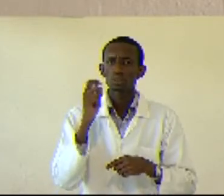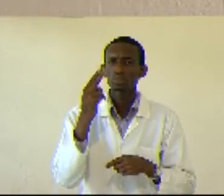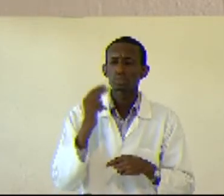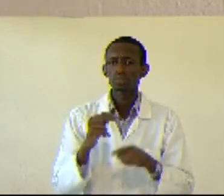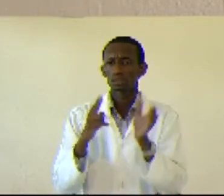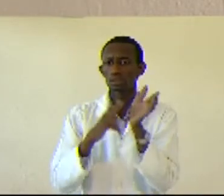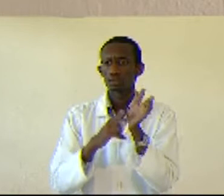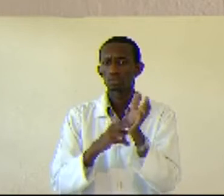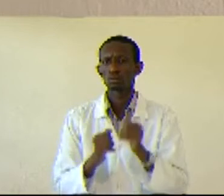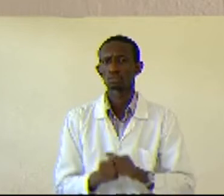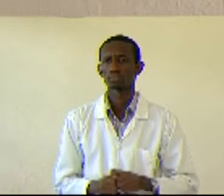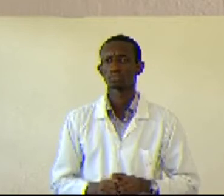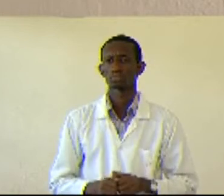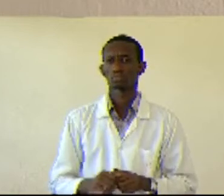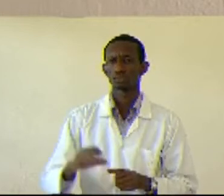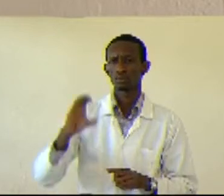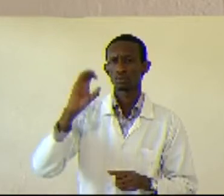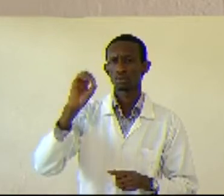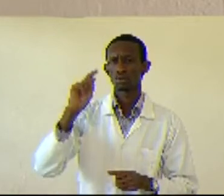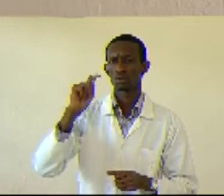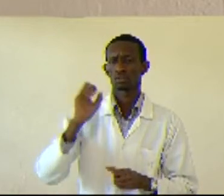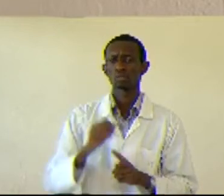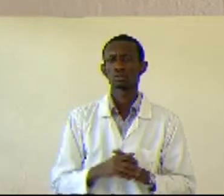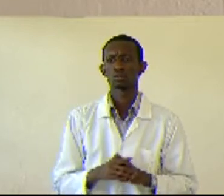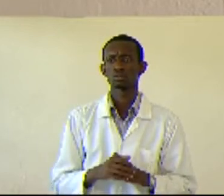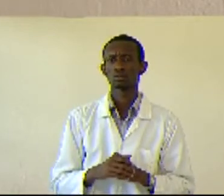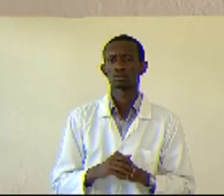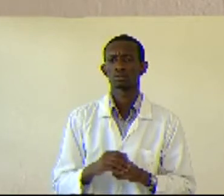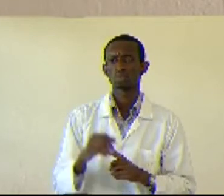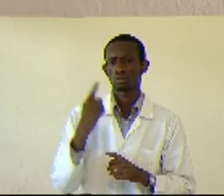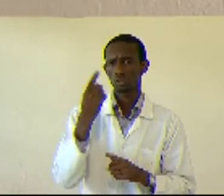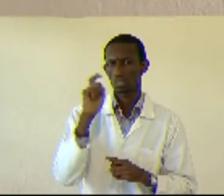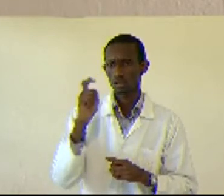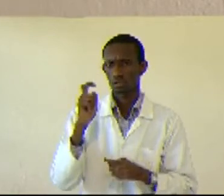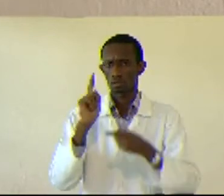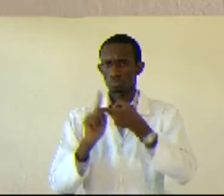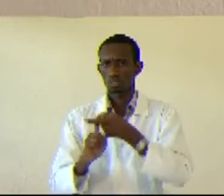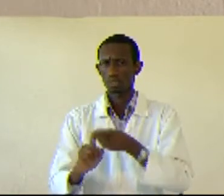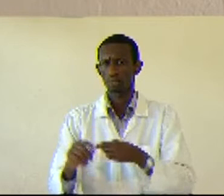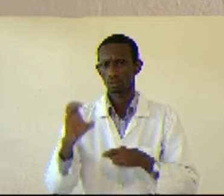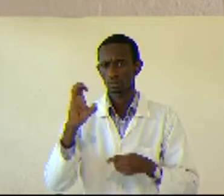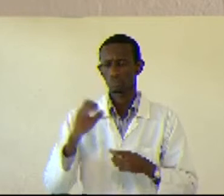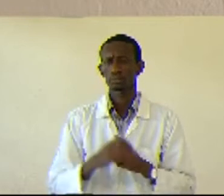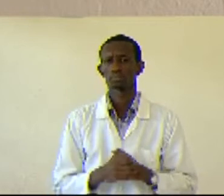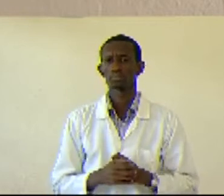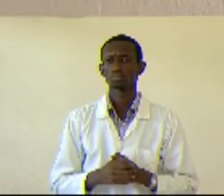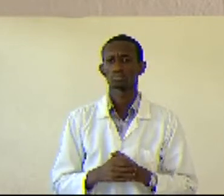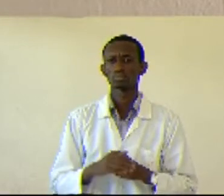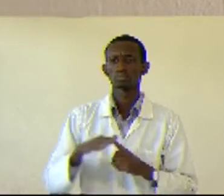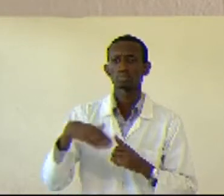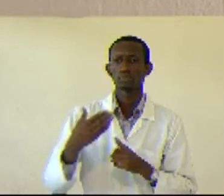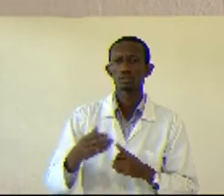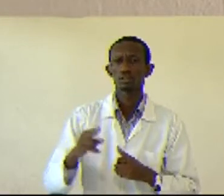to cotan inverse of x plus c, or simply arc